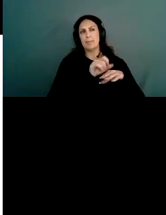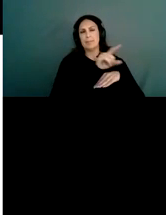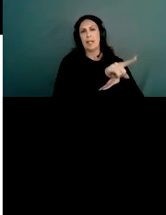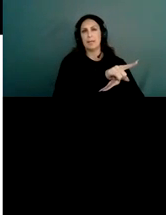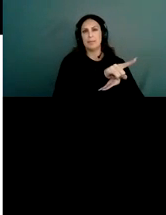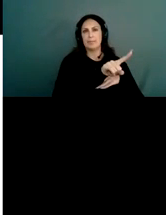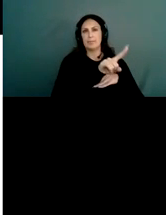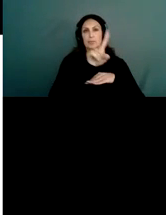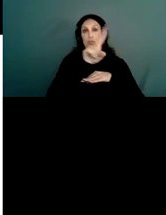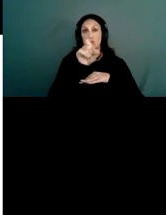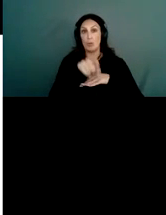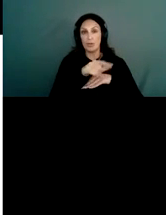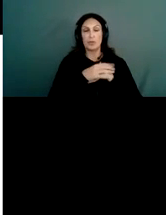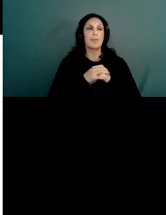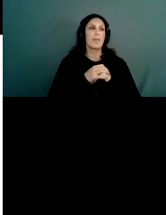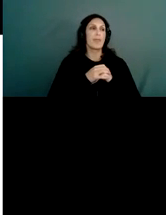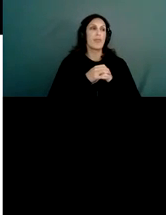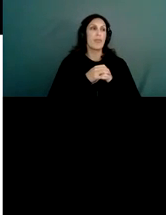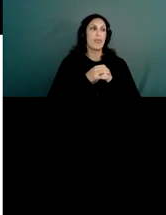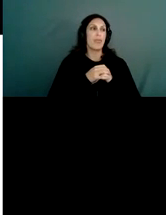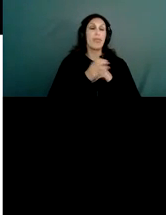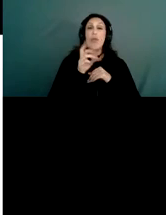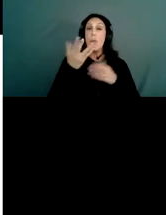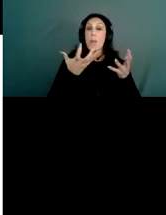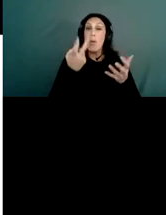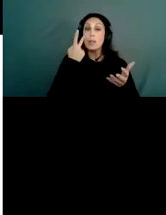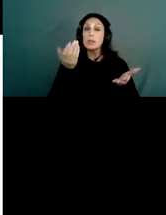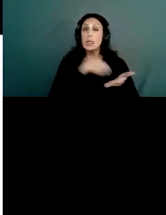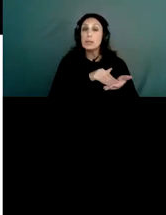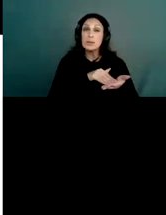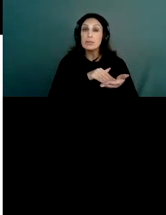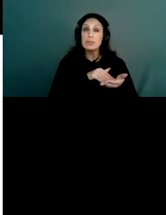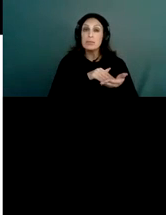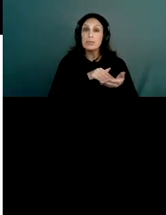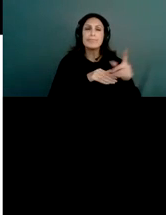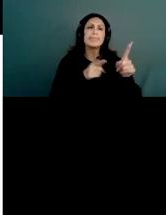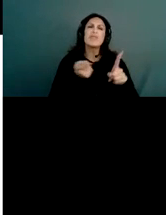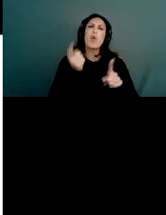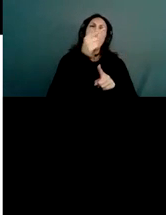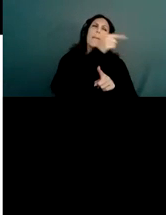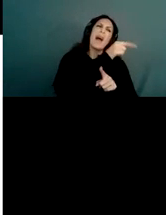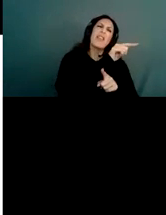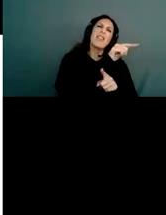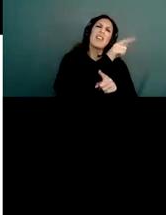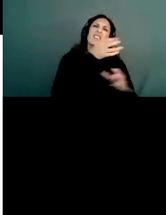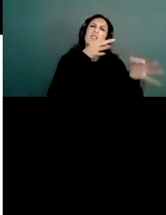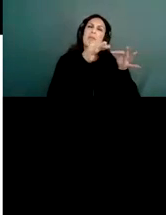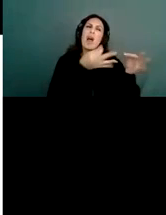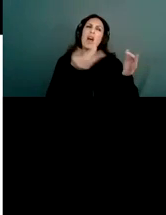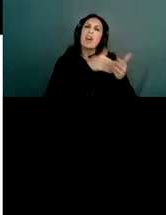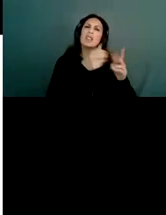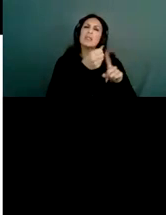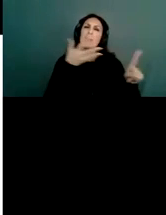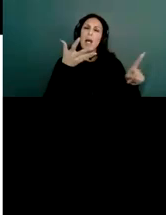would like to see something again, maybe you would like the presenters to review something, go ahead and let us know using